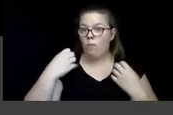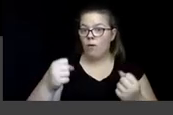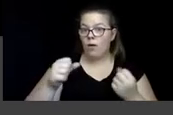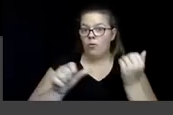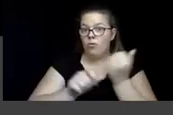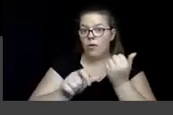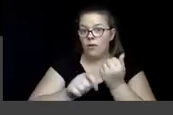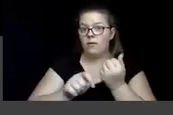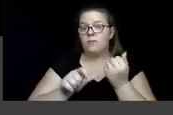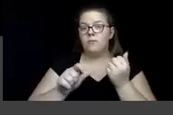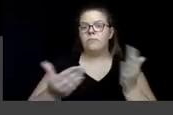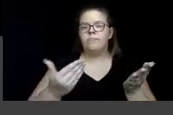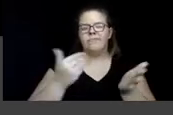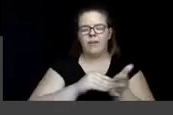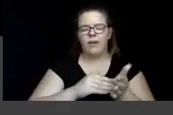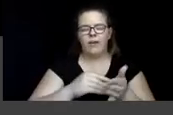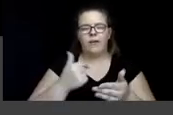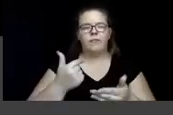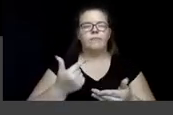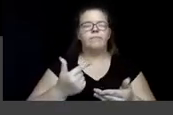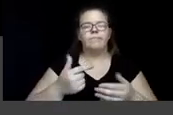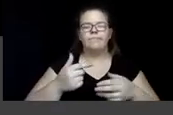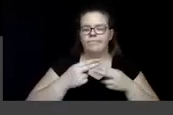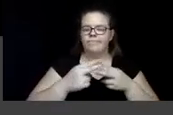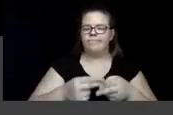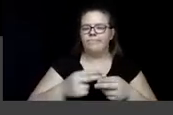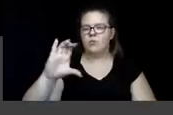Again, I'm using the term there, CHA, for certified home health care,